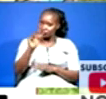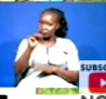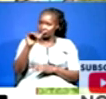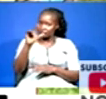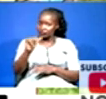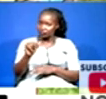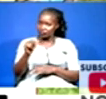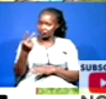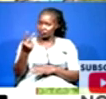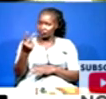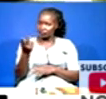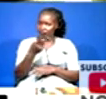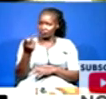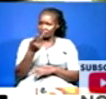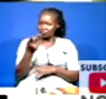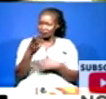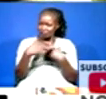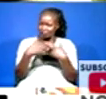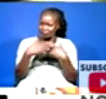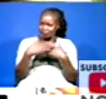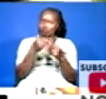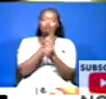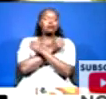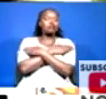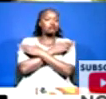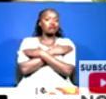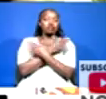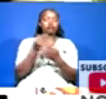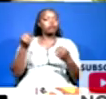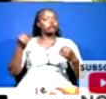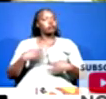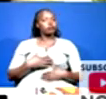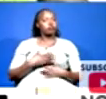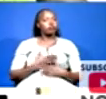men have been very close and the incident has come to them as a surprise.